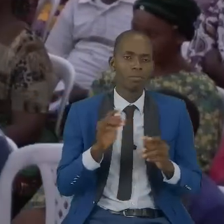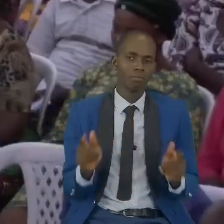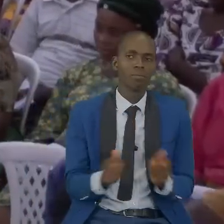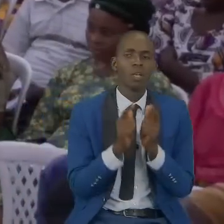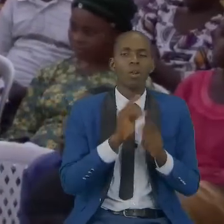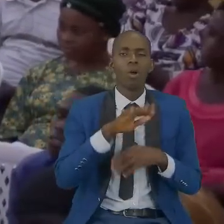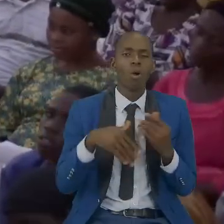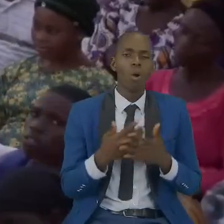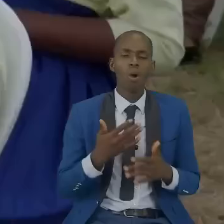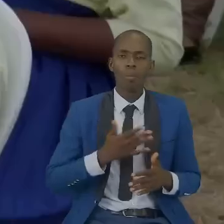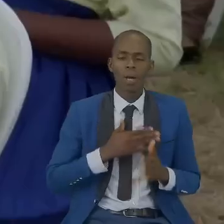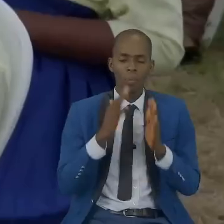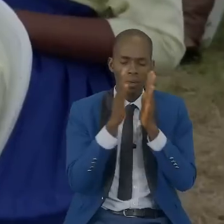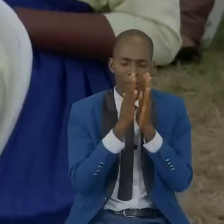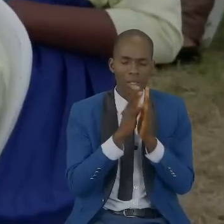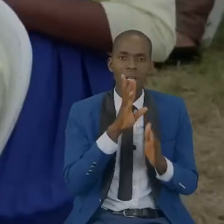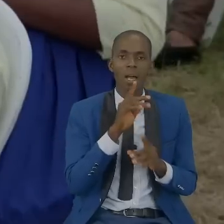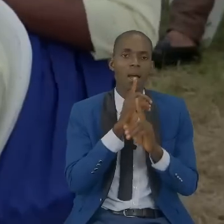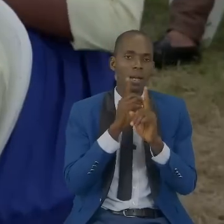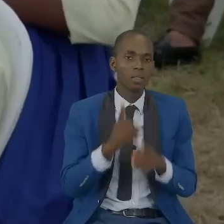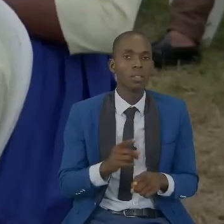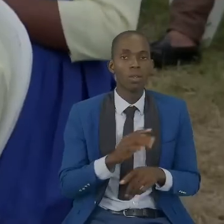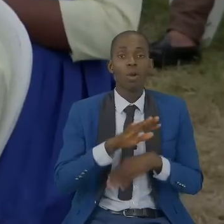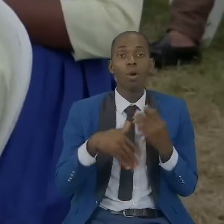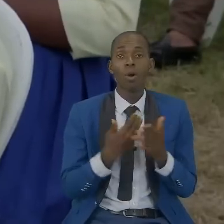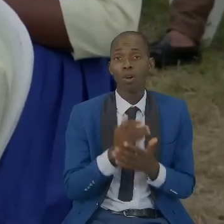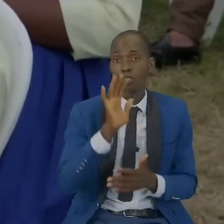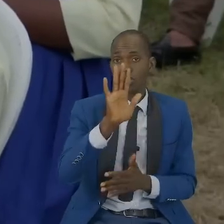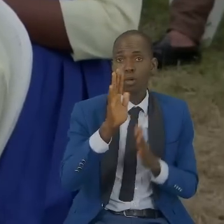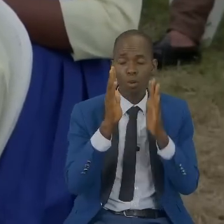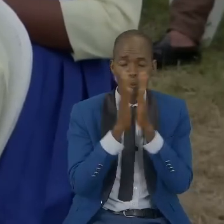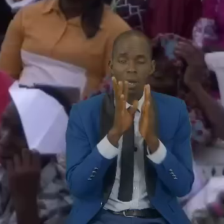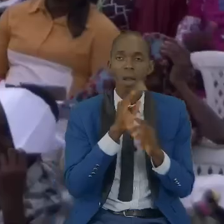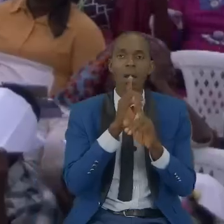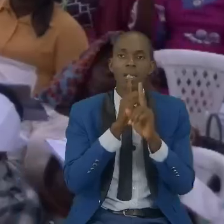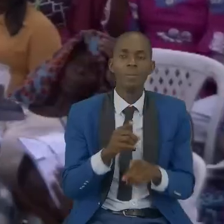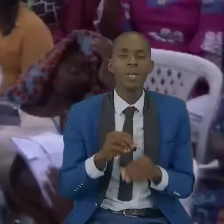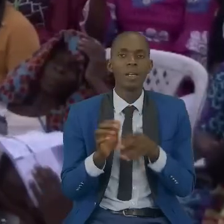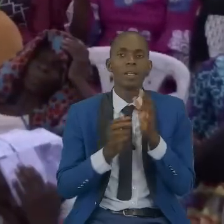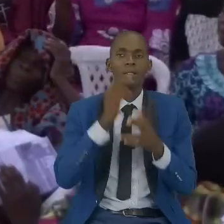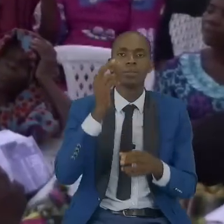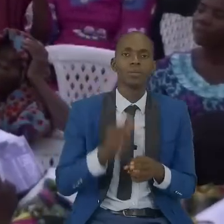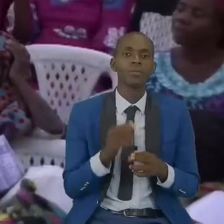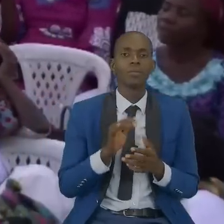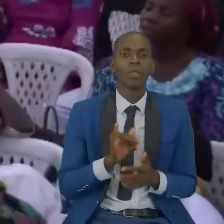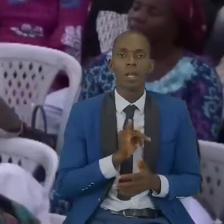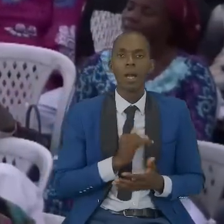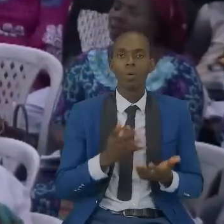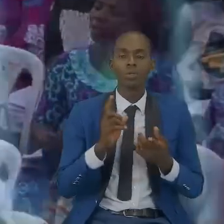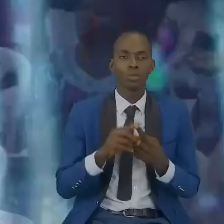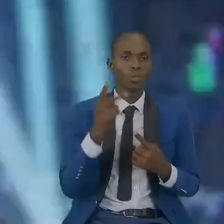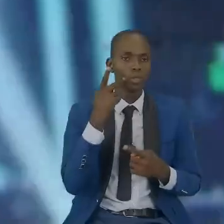prayers are answered. All your prayers are answered in Jesus' name. I want you to look at